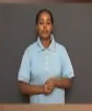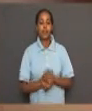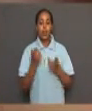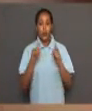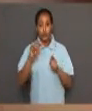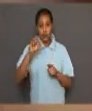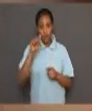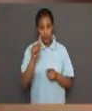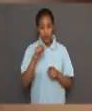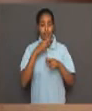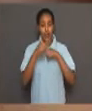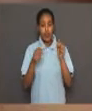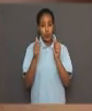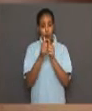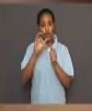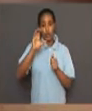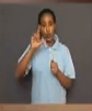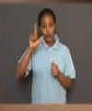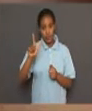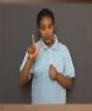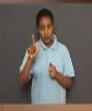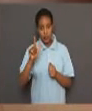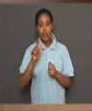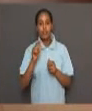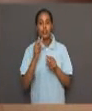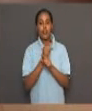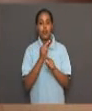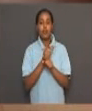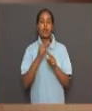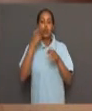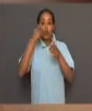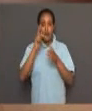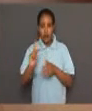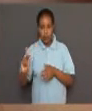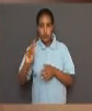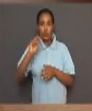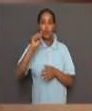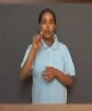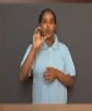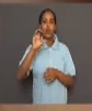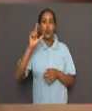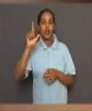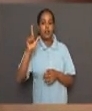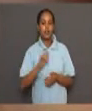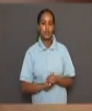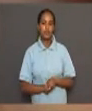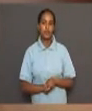When sodium reacts with chlorine, it forms the product sodium